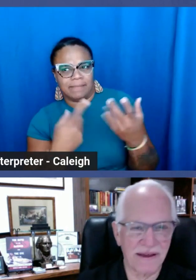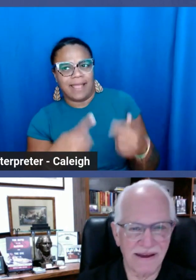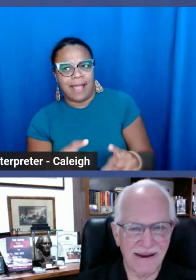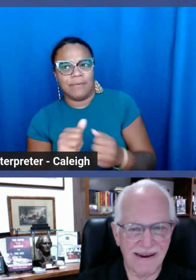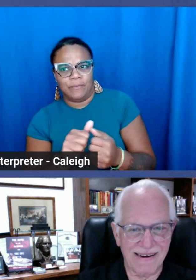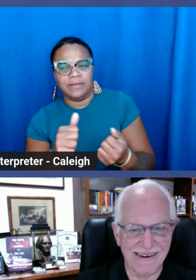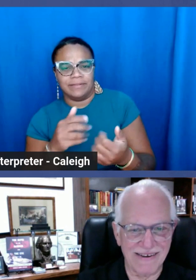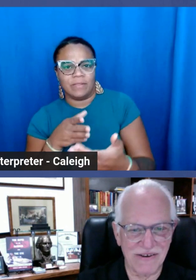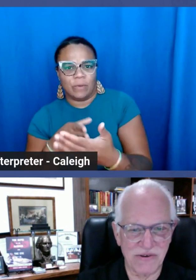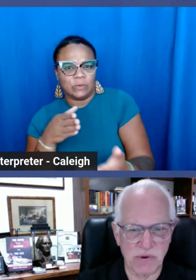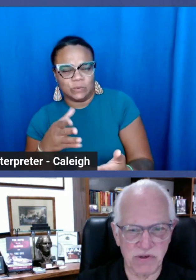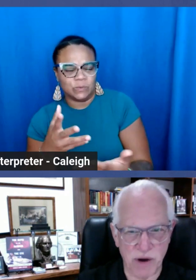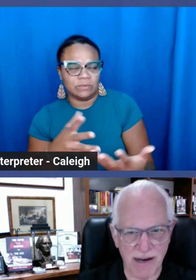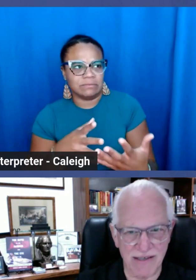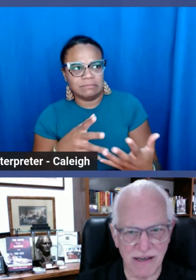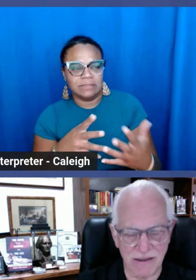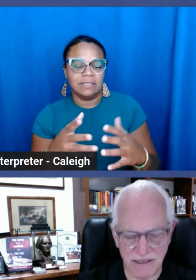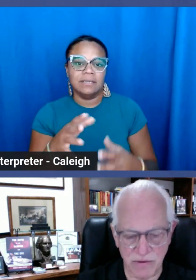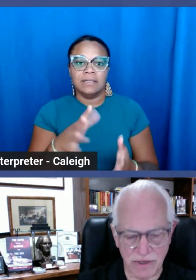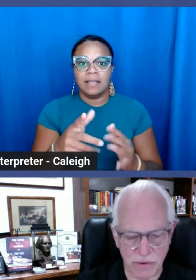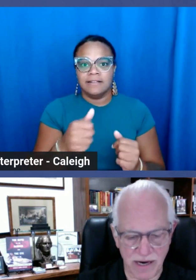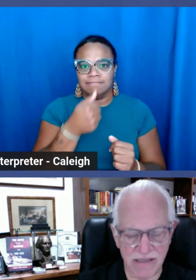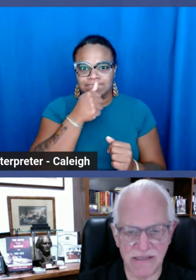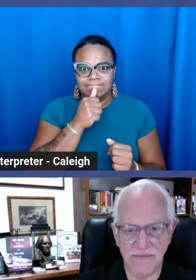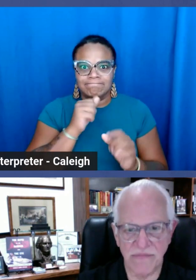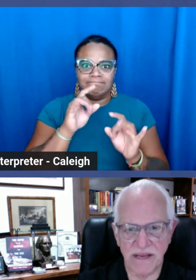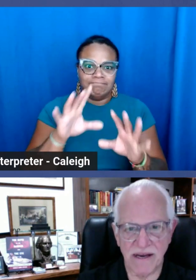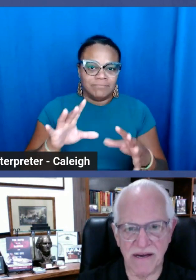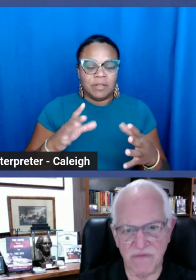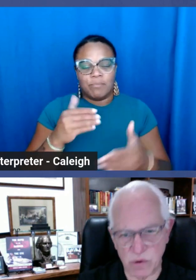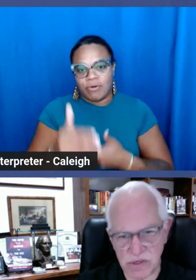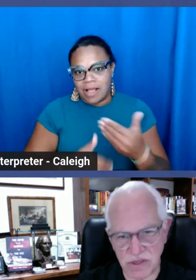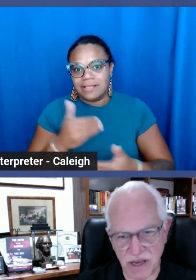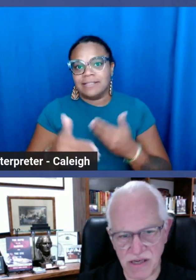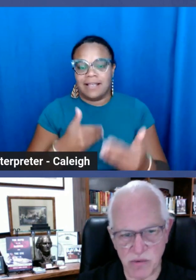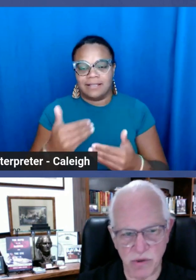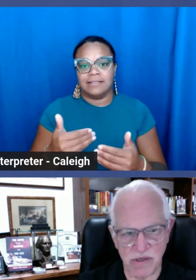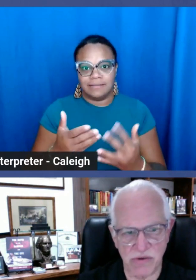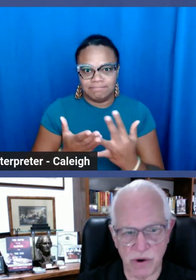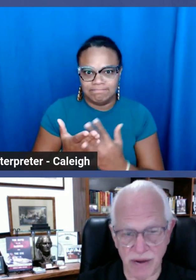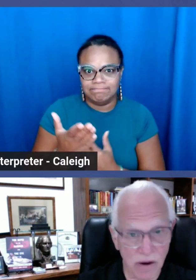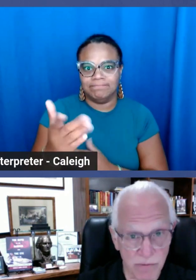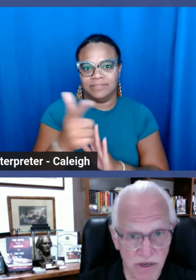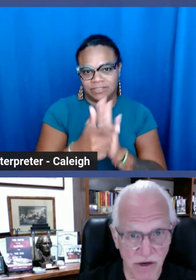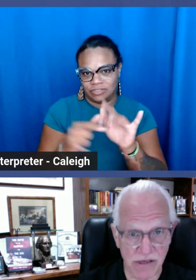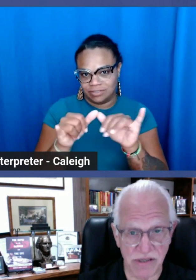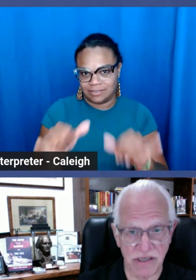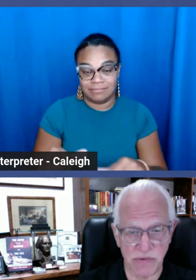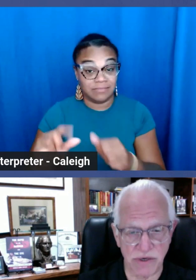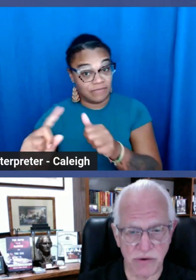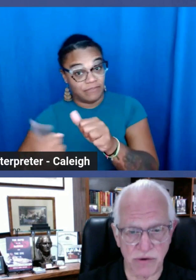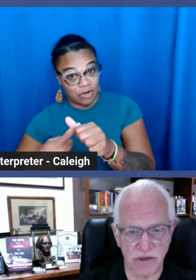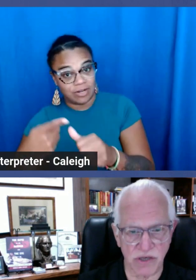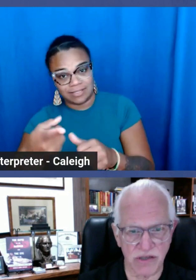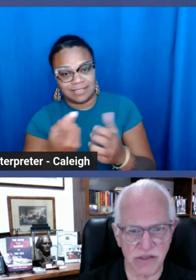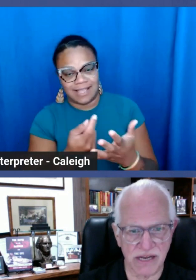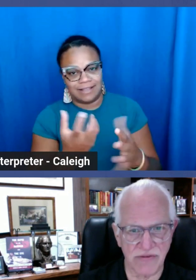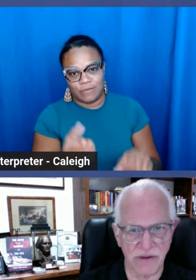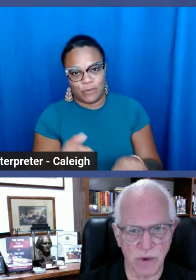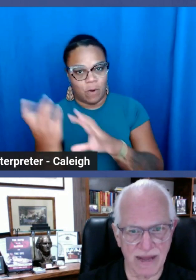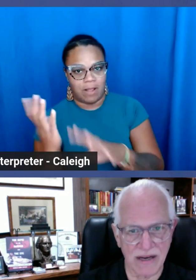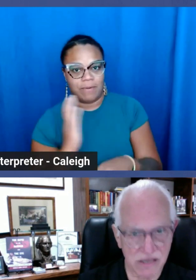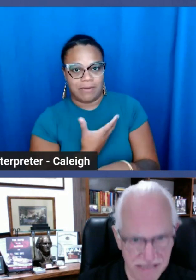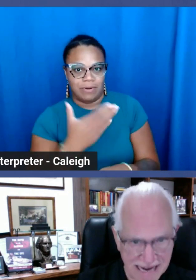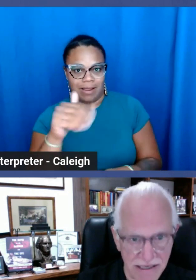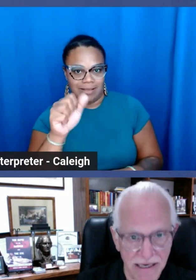path toward trying to get legal redress. At first, the case was thrown out because the district court judge said